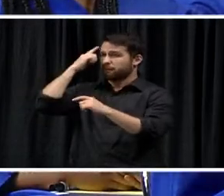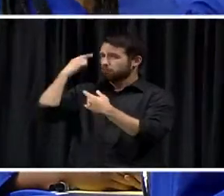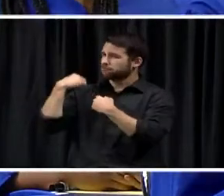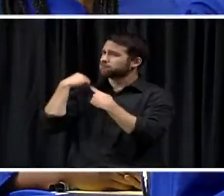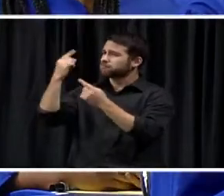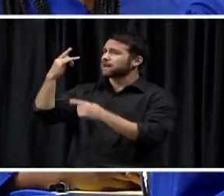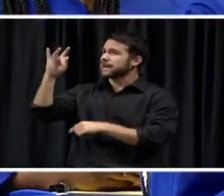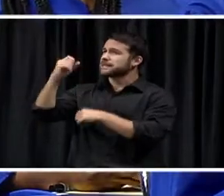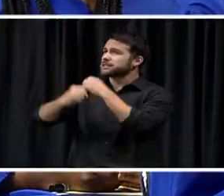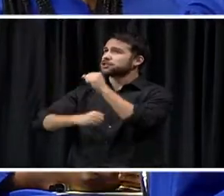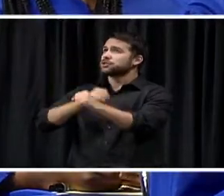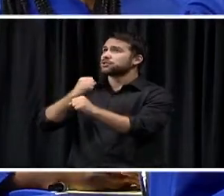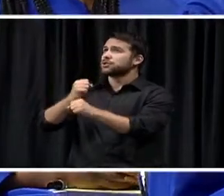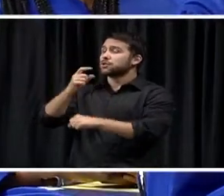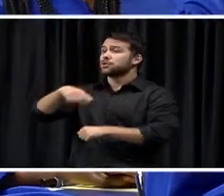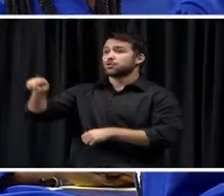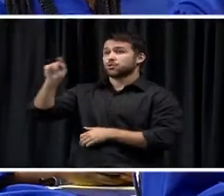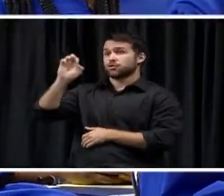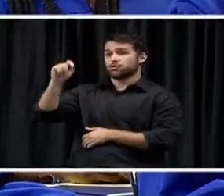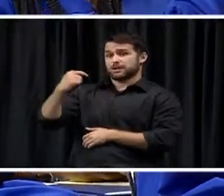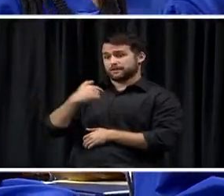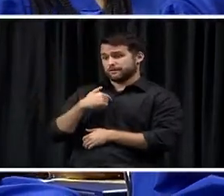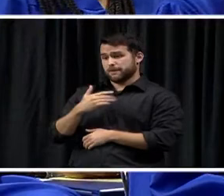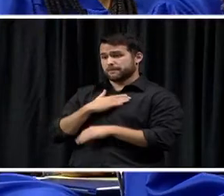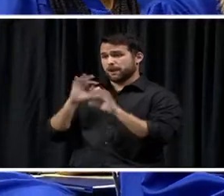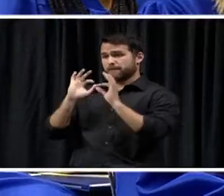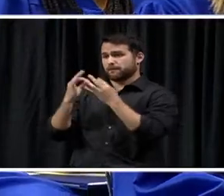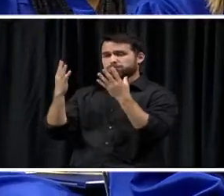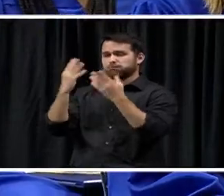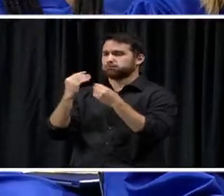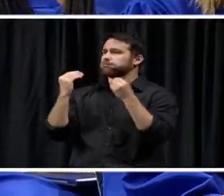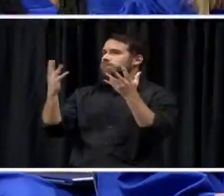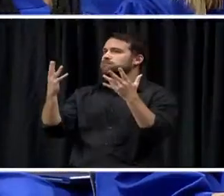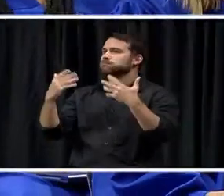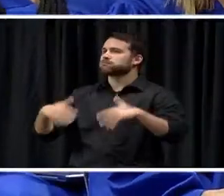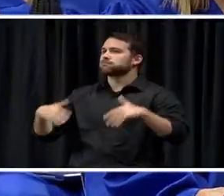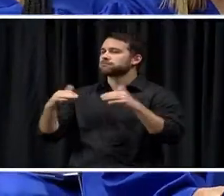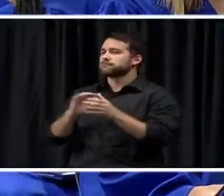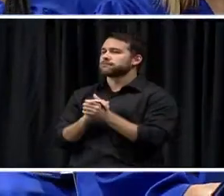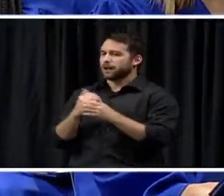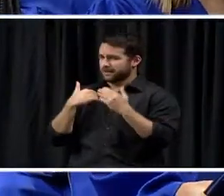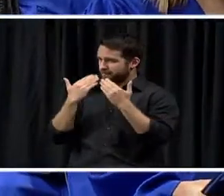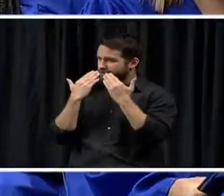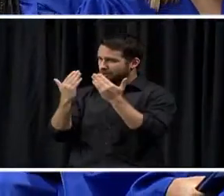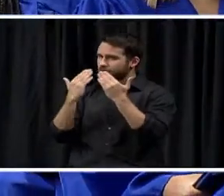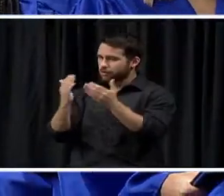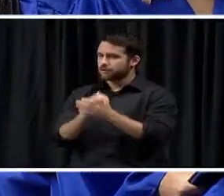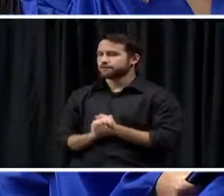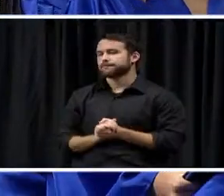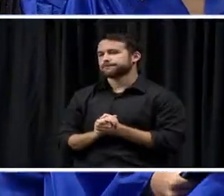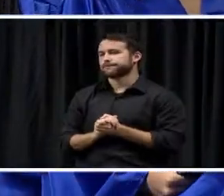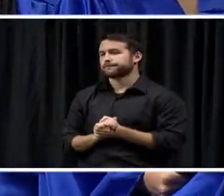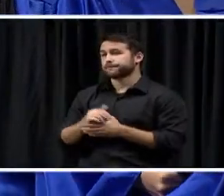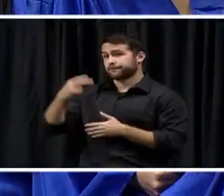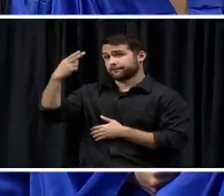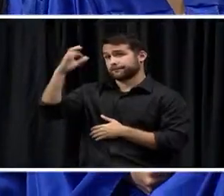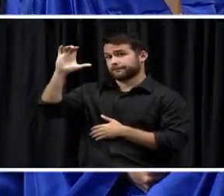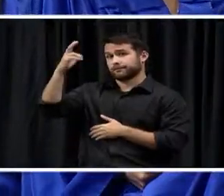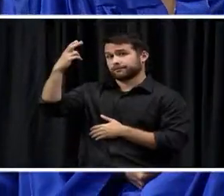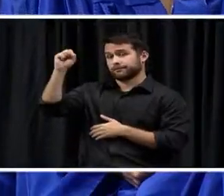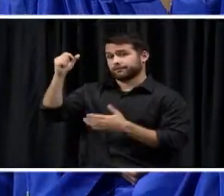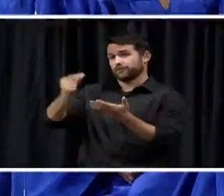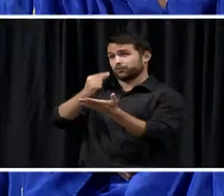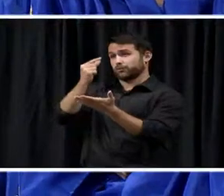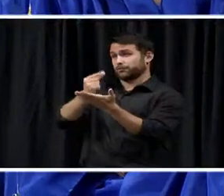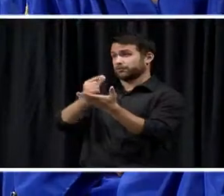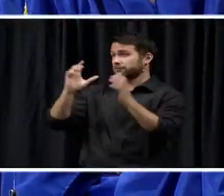years. You have treated me and my family wonderfully. I thank you for that. Henry Clay High School